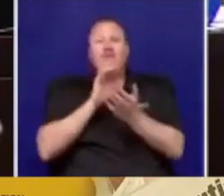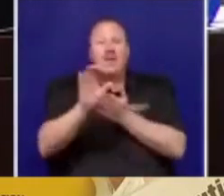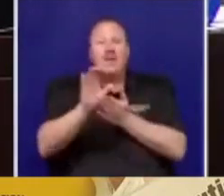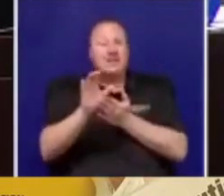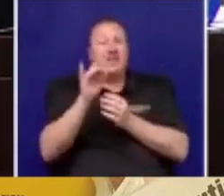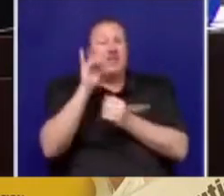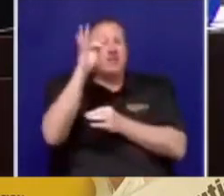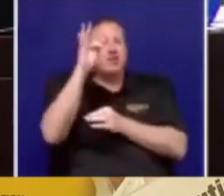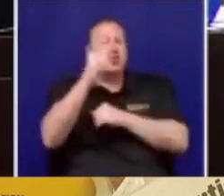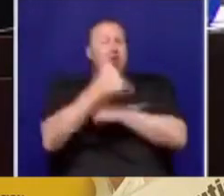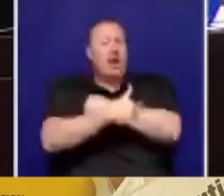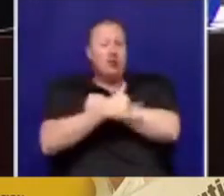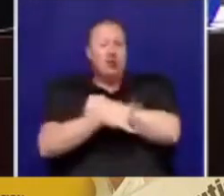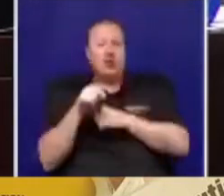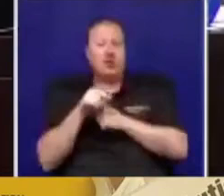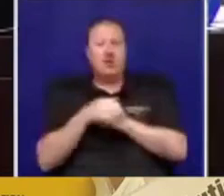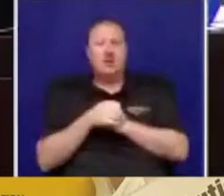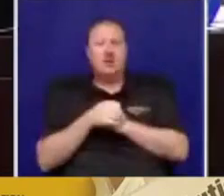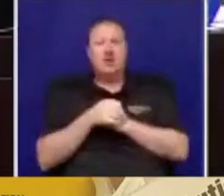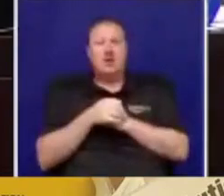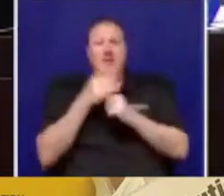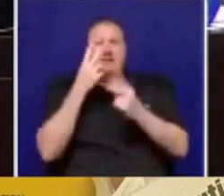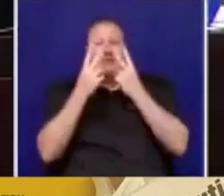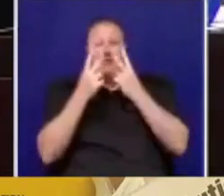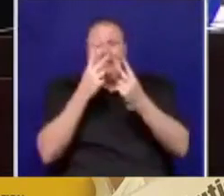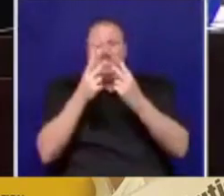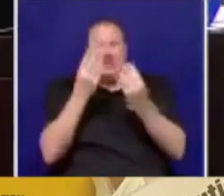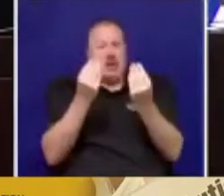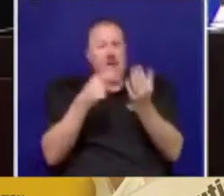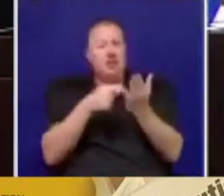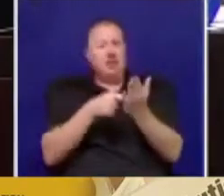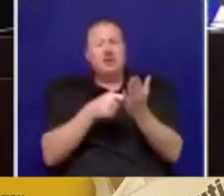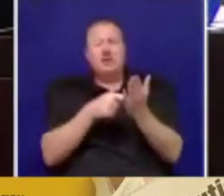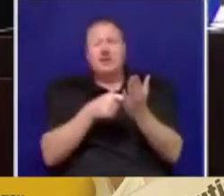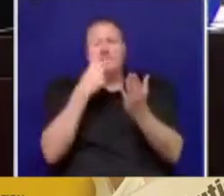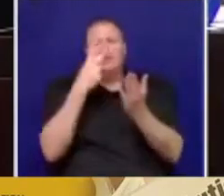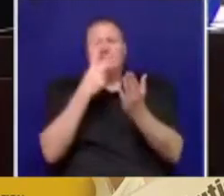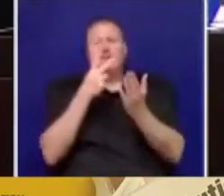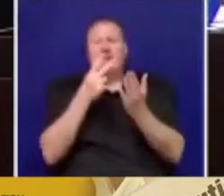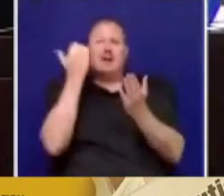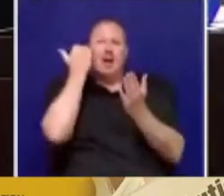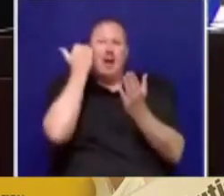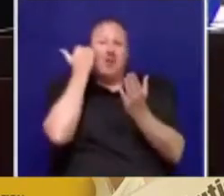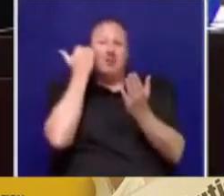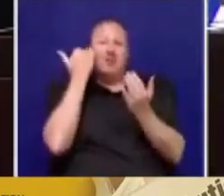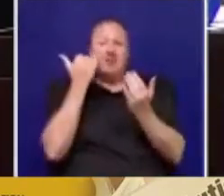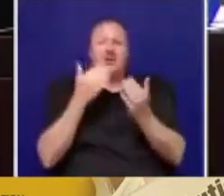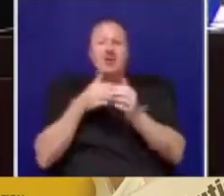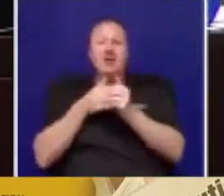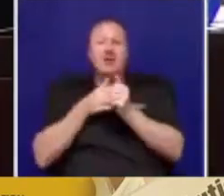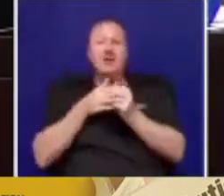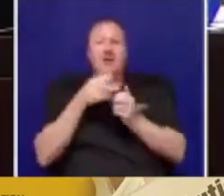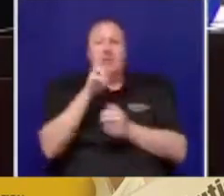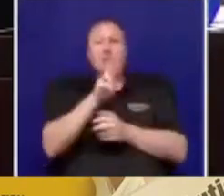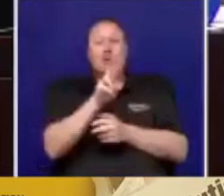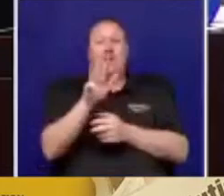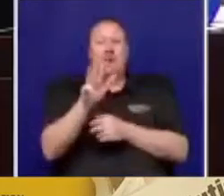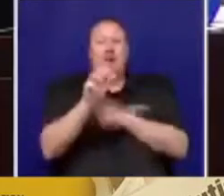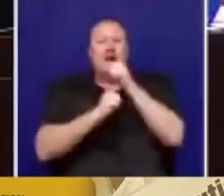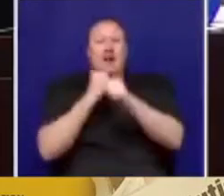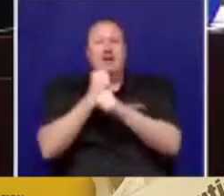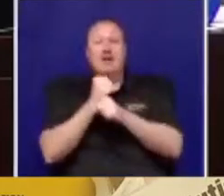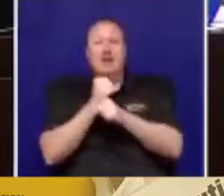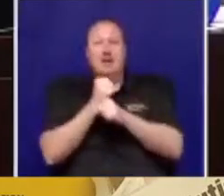look at these figures and arrive at the conclusion that the government of the day that has enjoyed 29 years